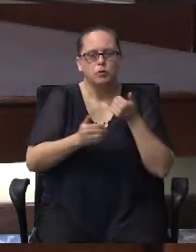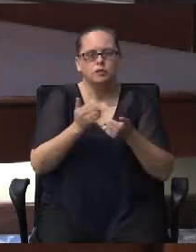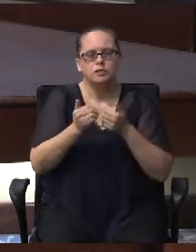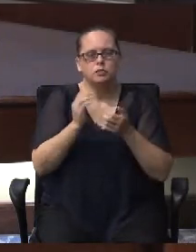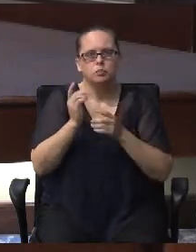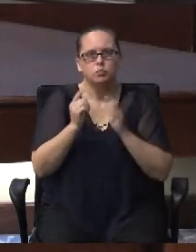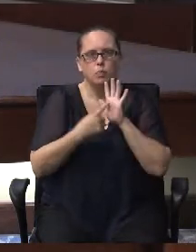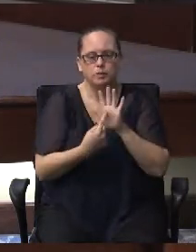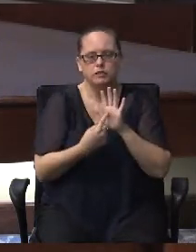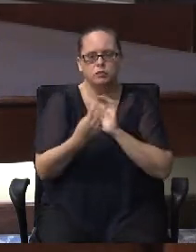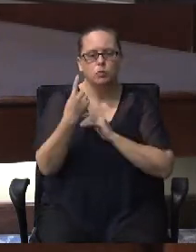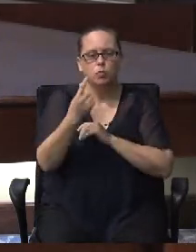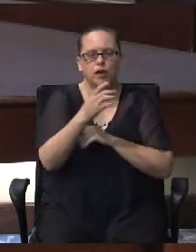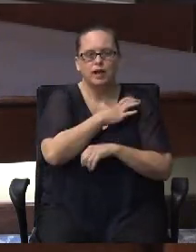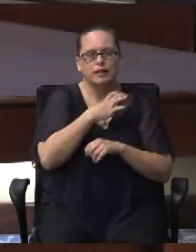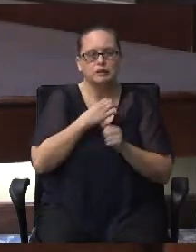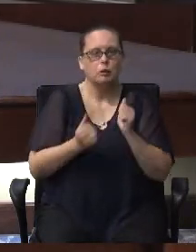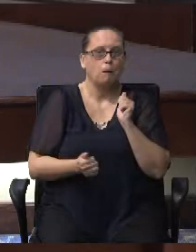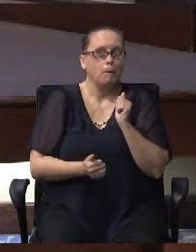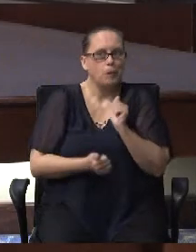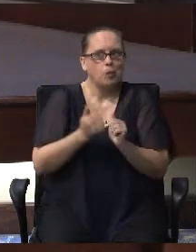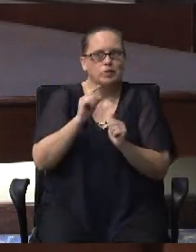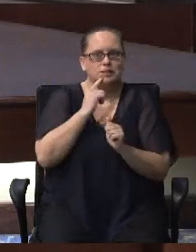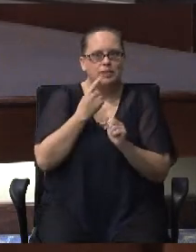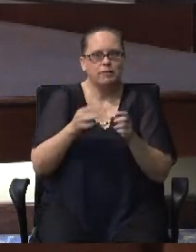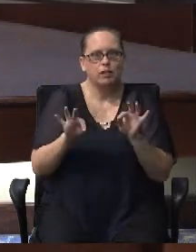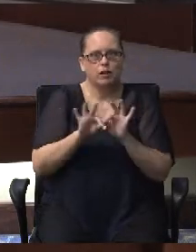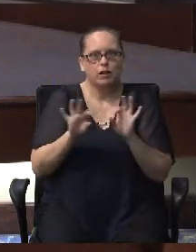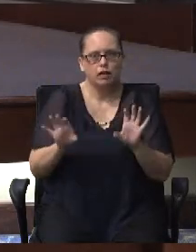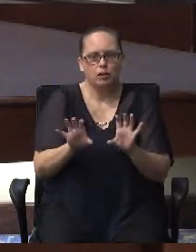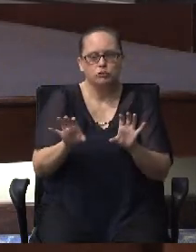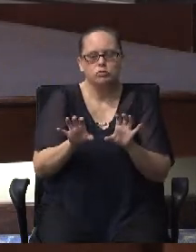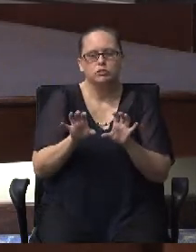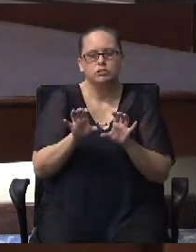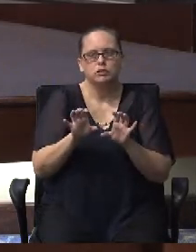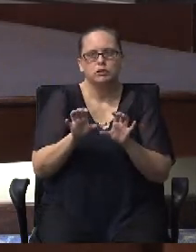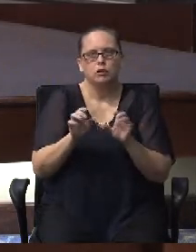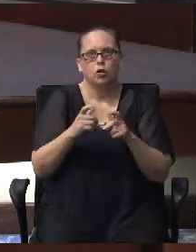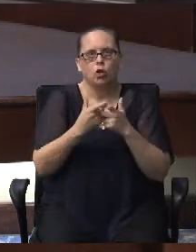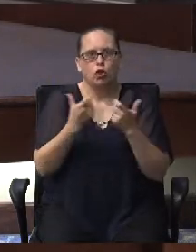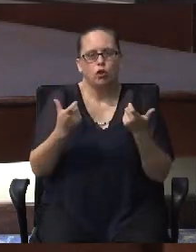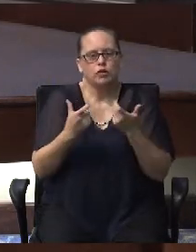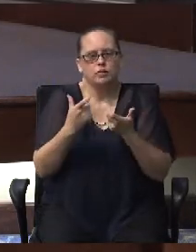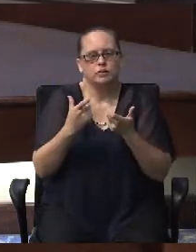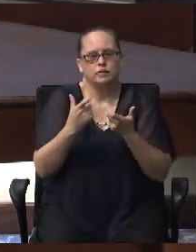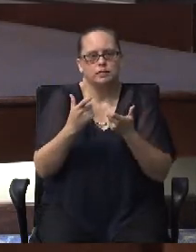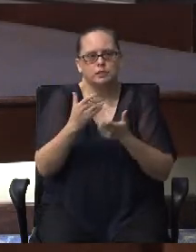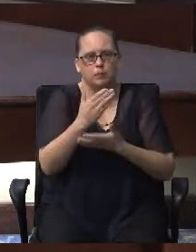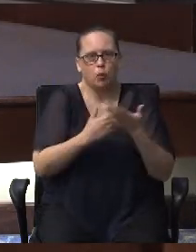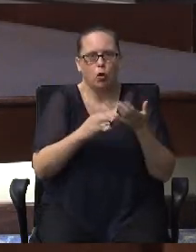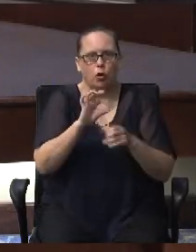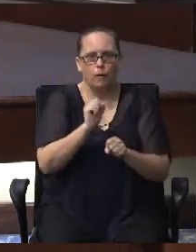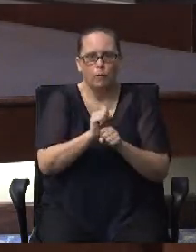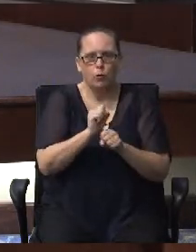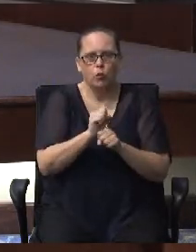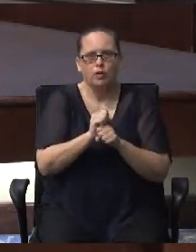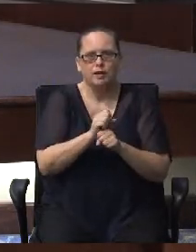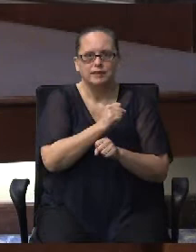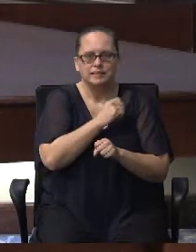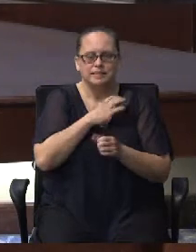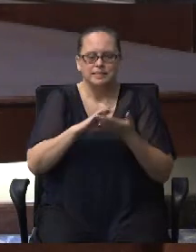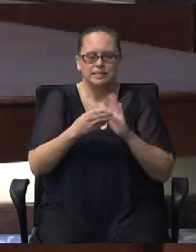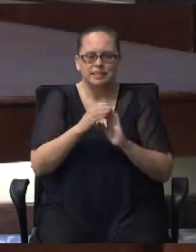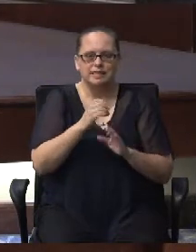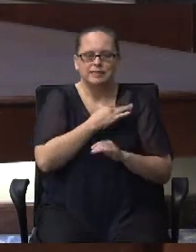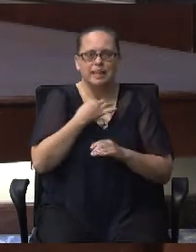represents one of the council's most significant actions, also one of the largest pieces of work that the city staff undertakes. And